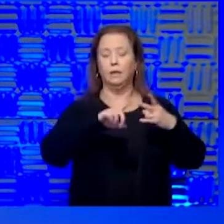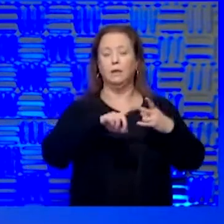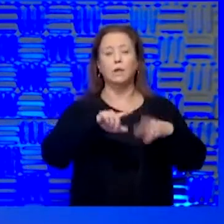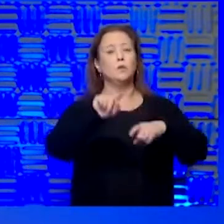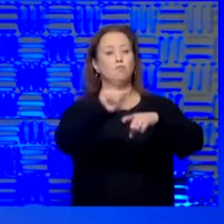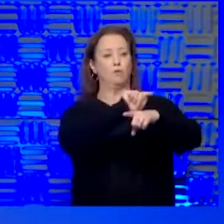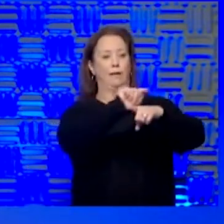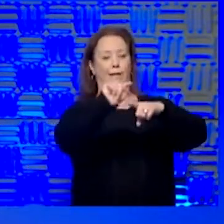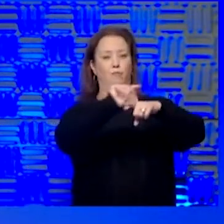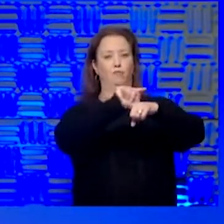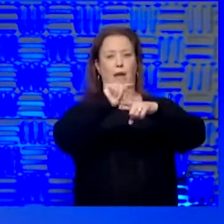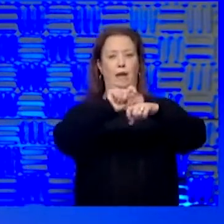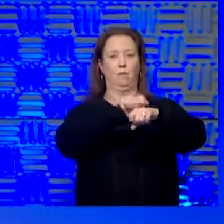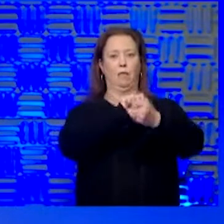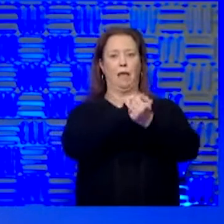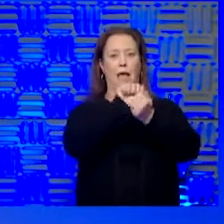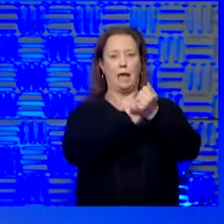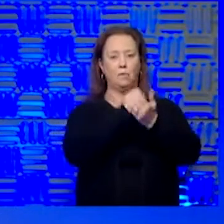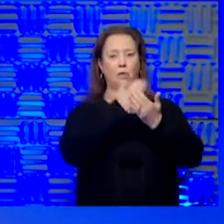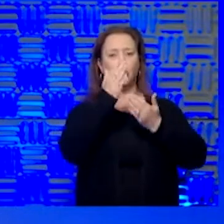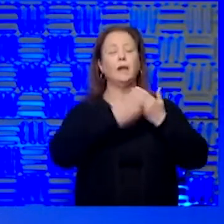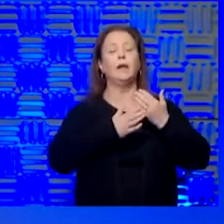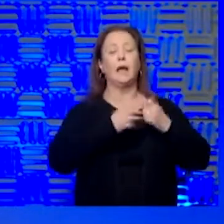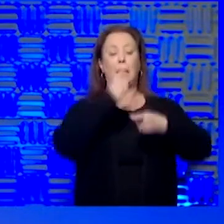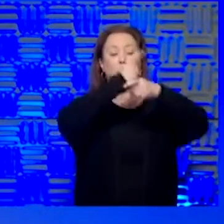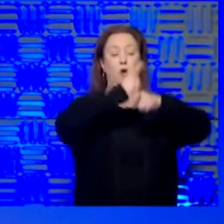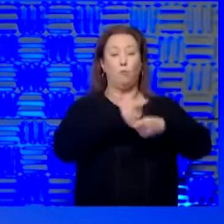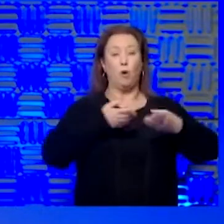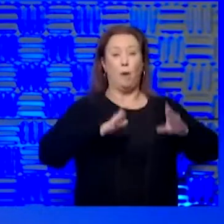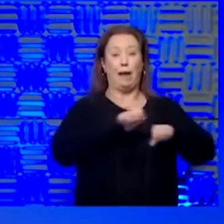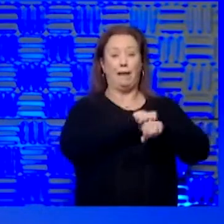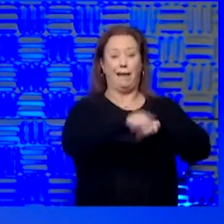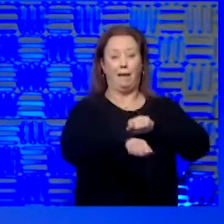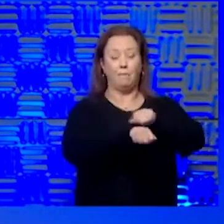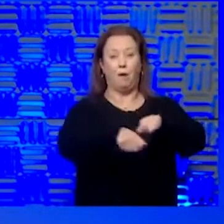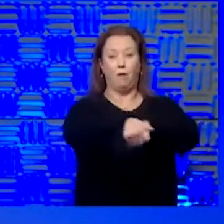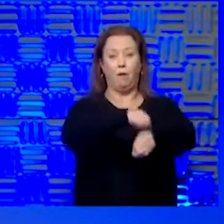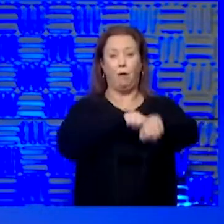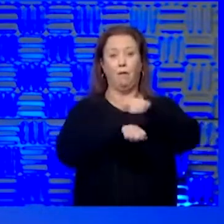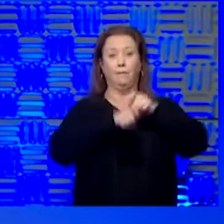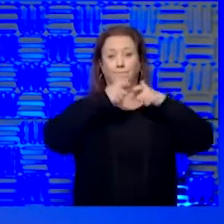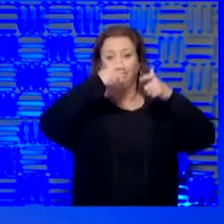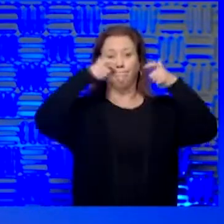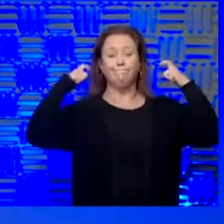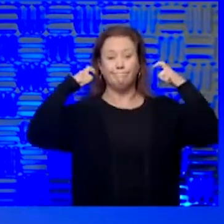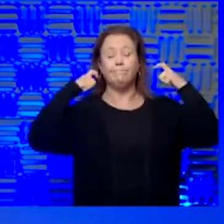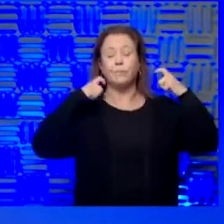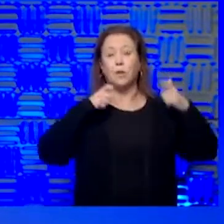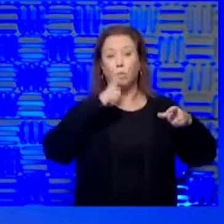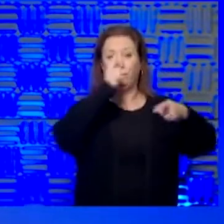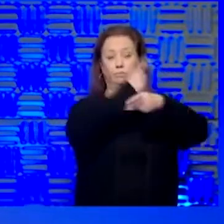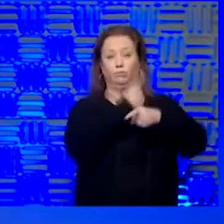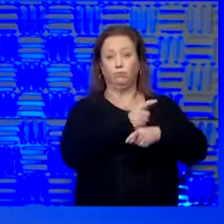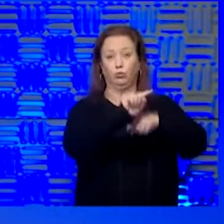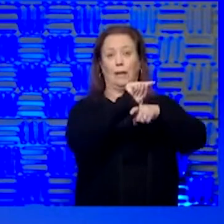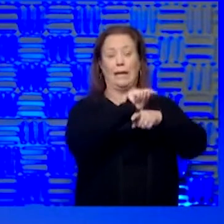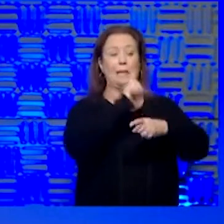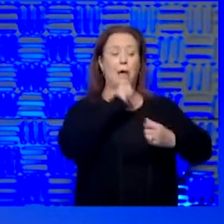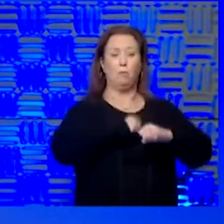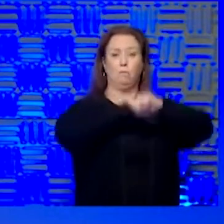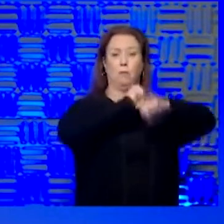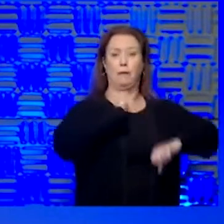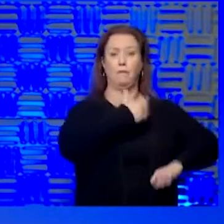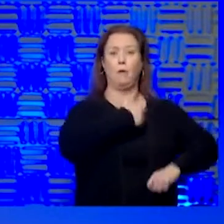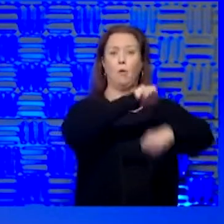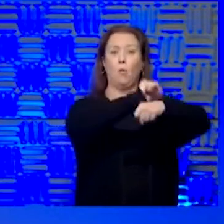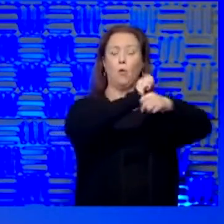with hand hygiene and appropriate donning and doffing, and that's what's going to protect our healthcare workers, but also our other patients,